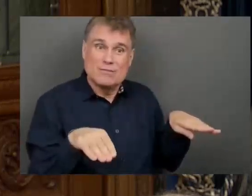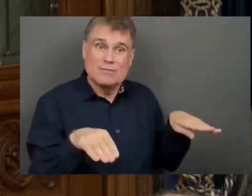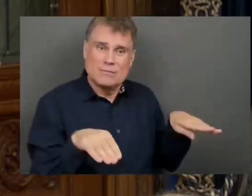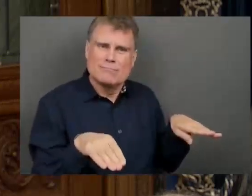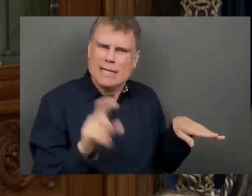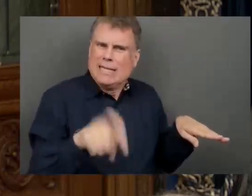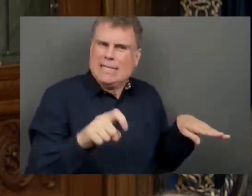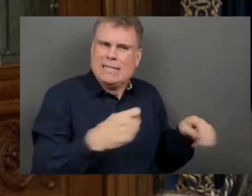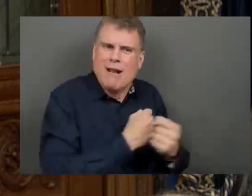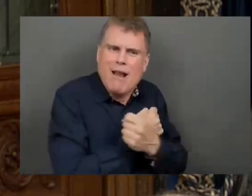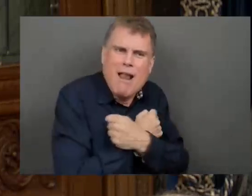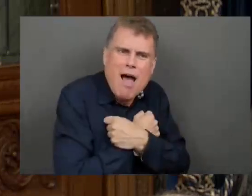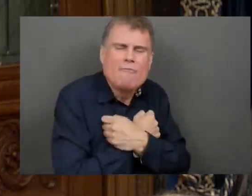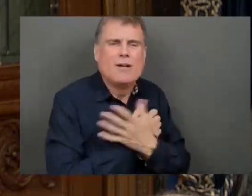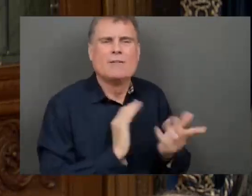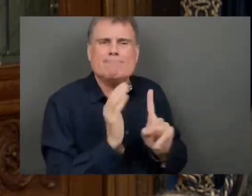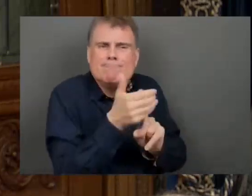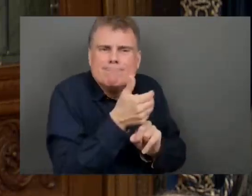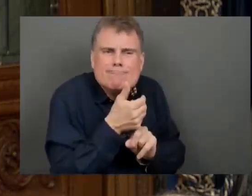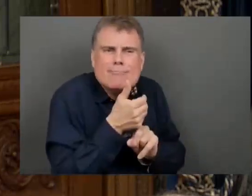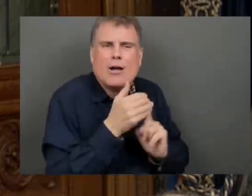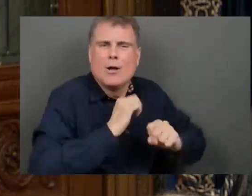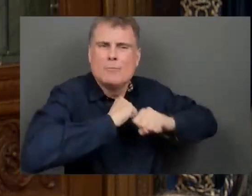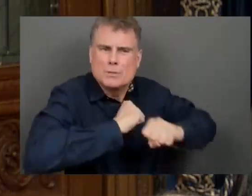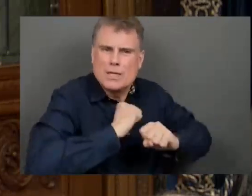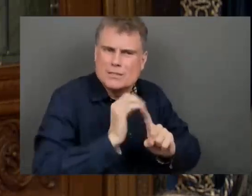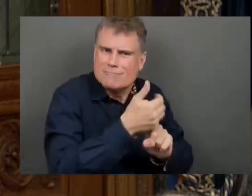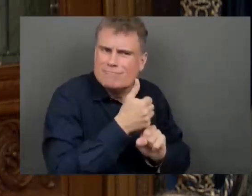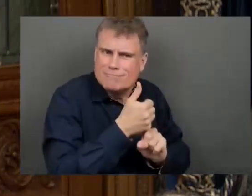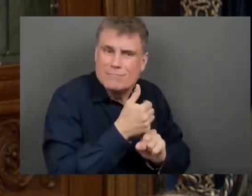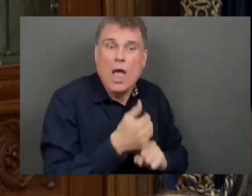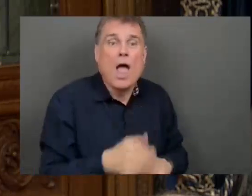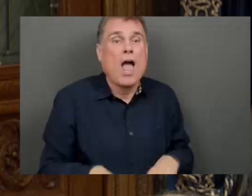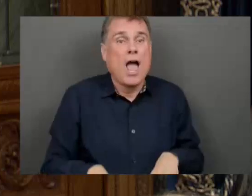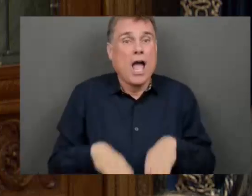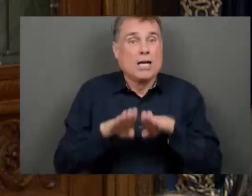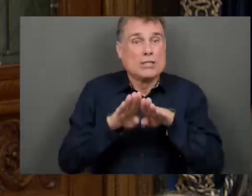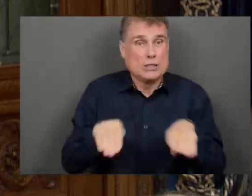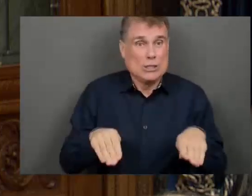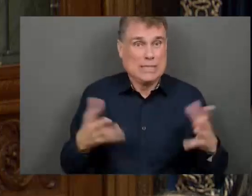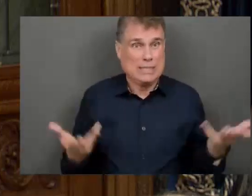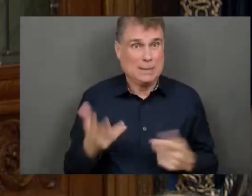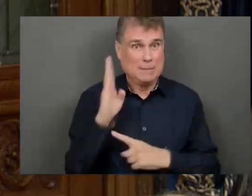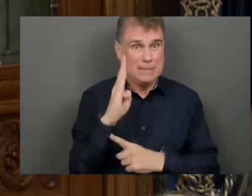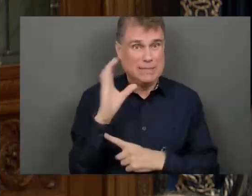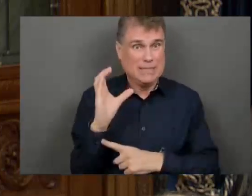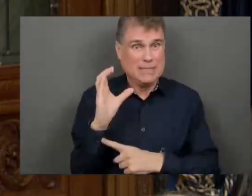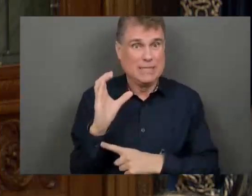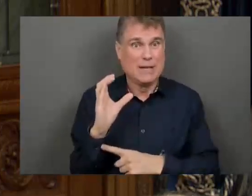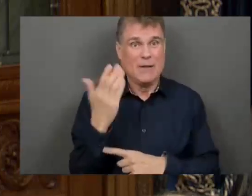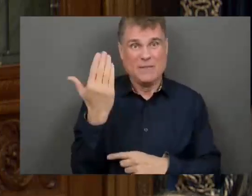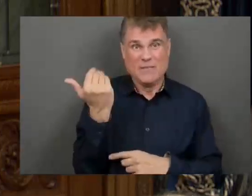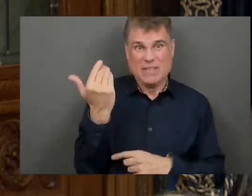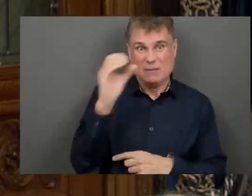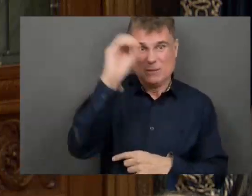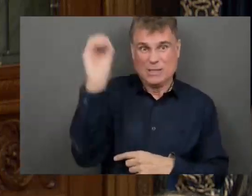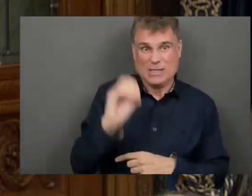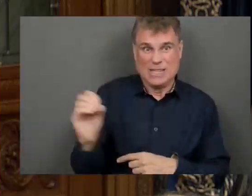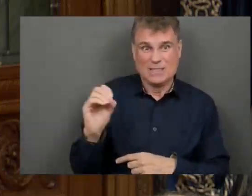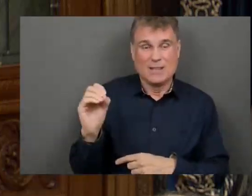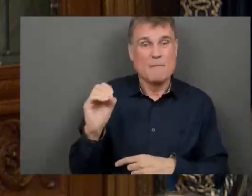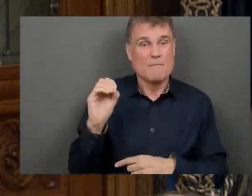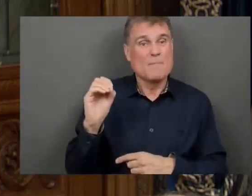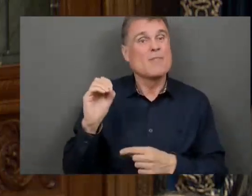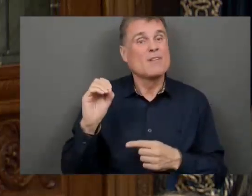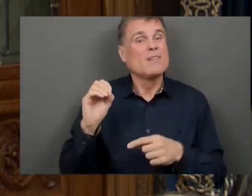make up just 15% of the population, they are 30% of food bank users. Can this social development